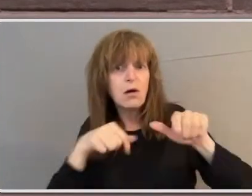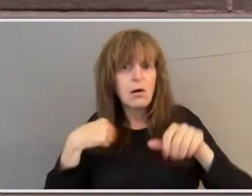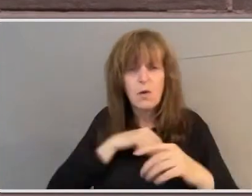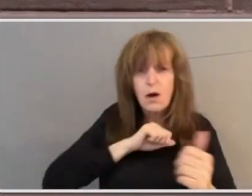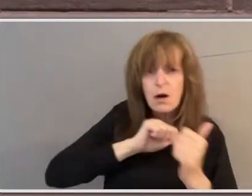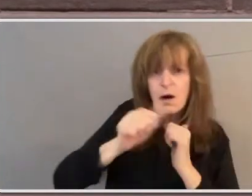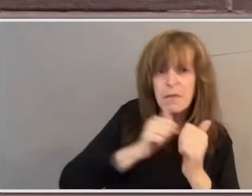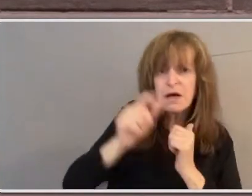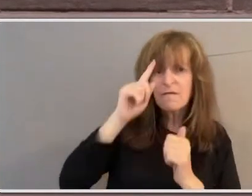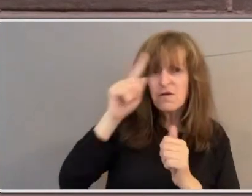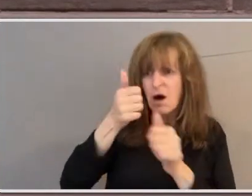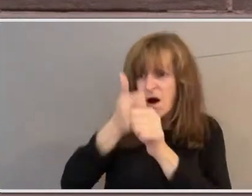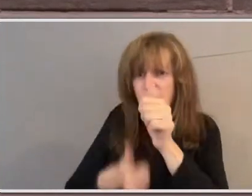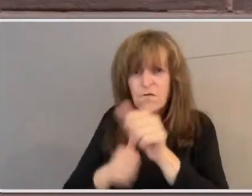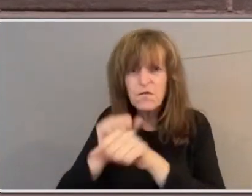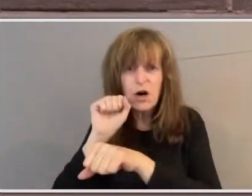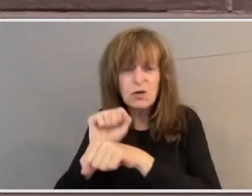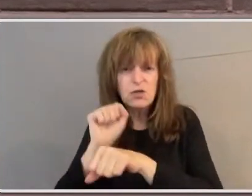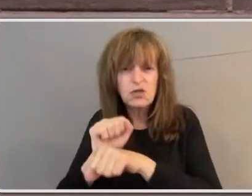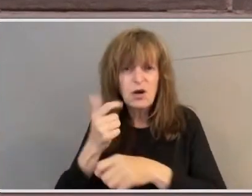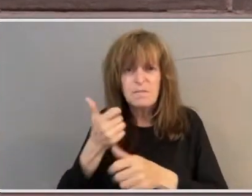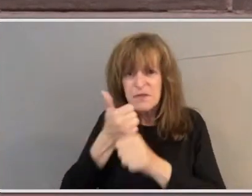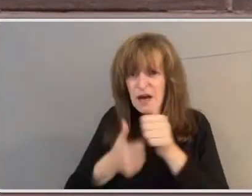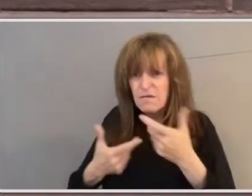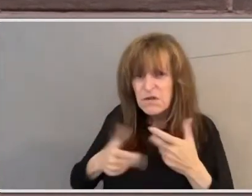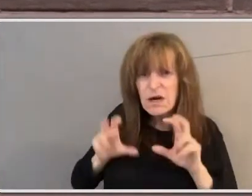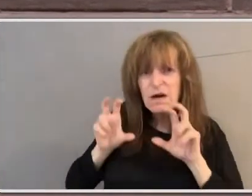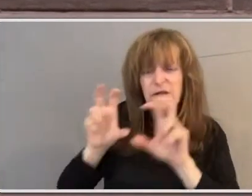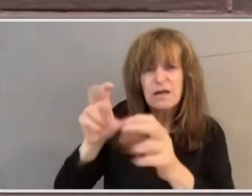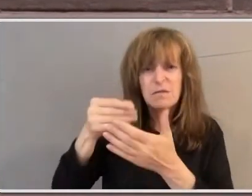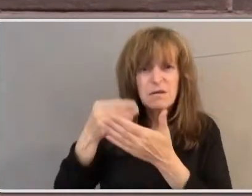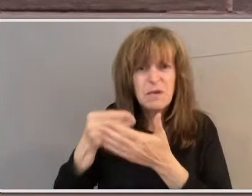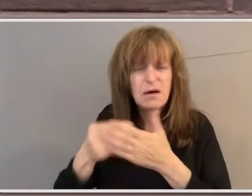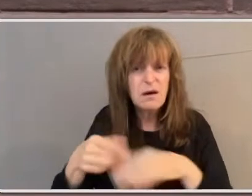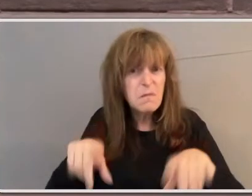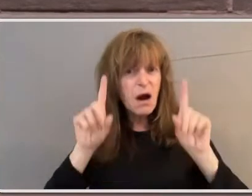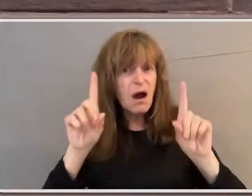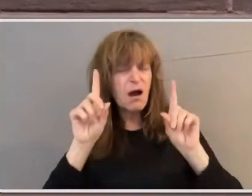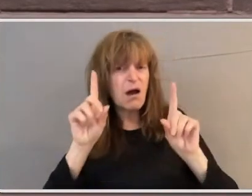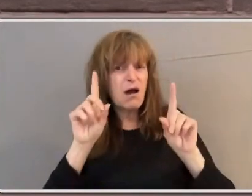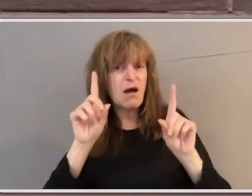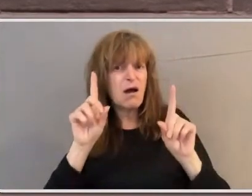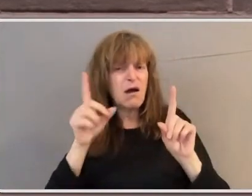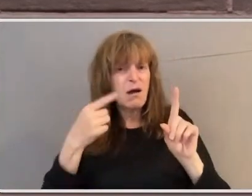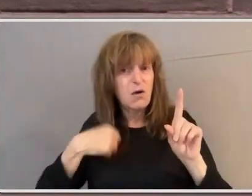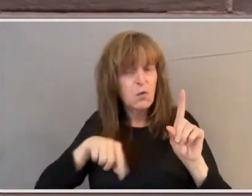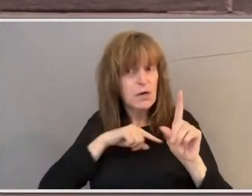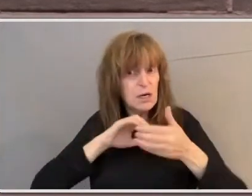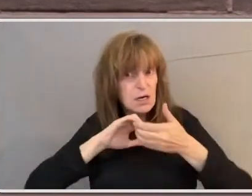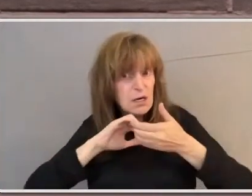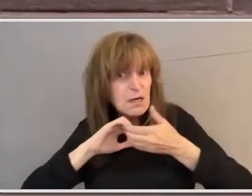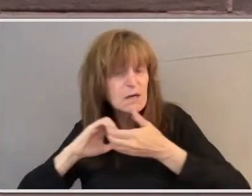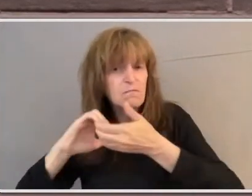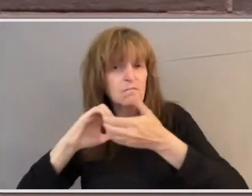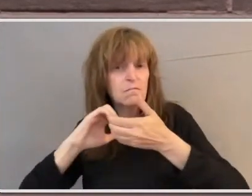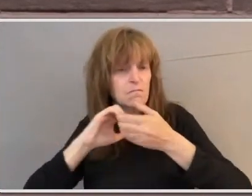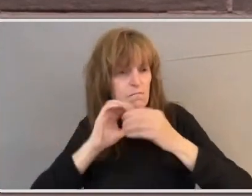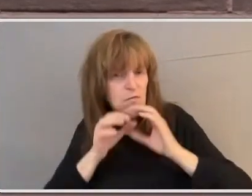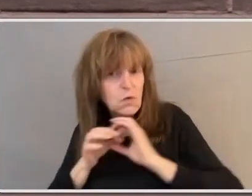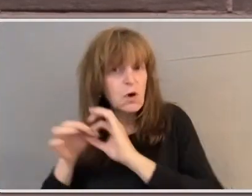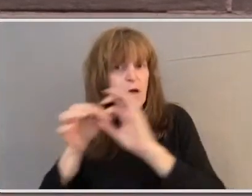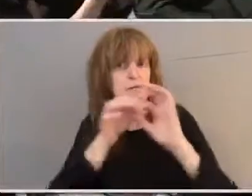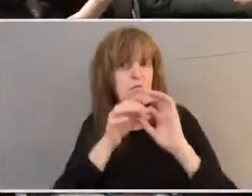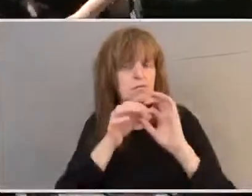investment. But when we stand together, when we unite, we're absolutely